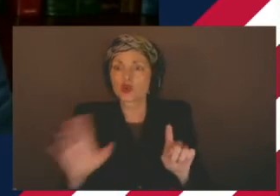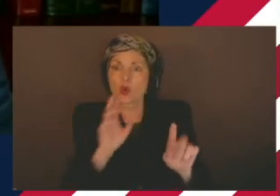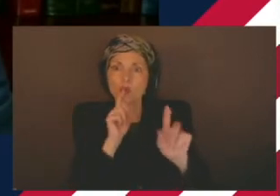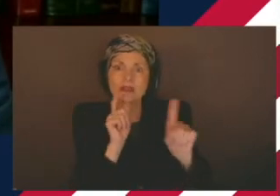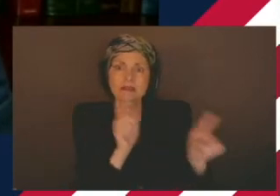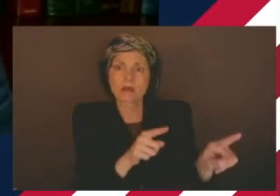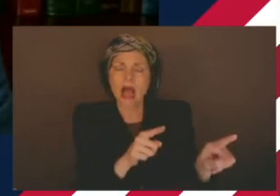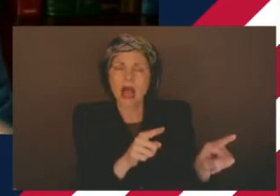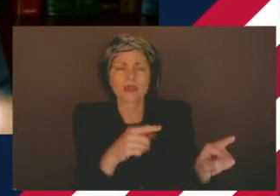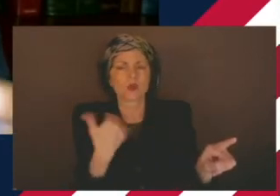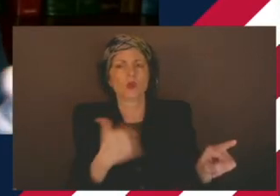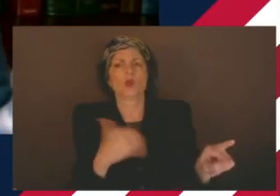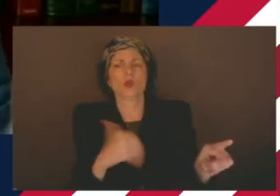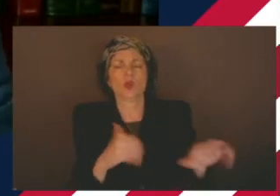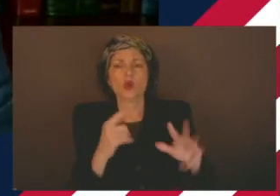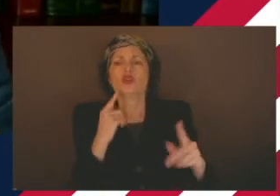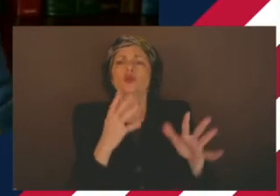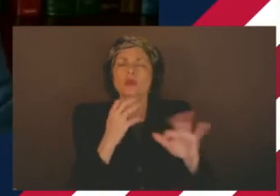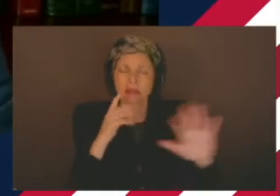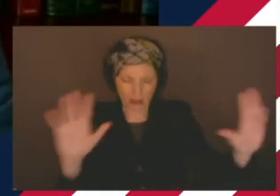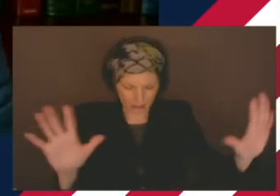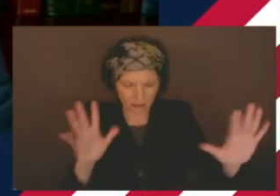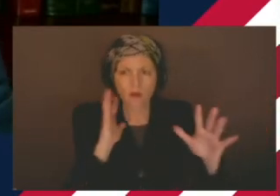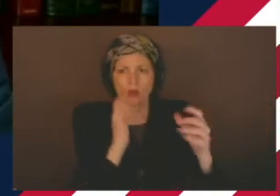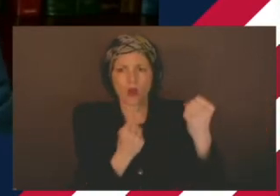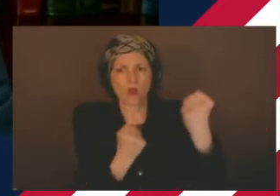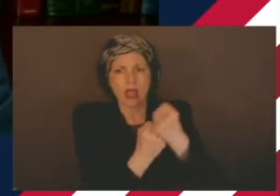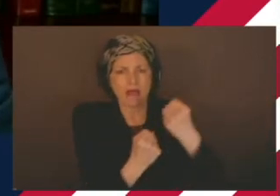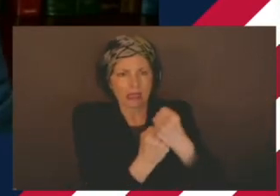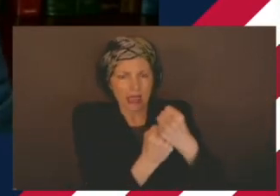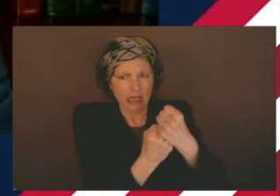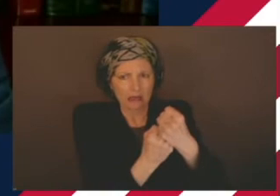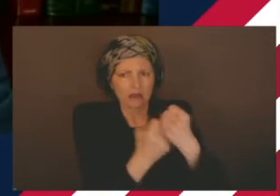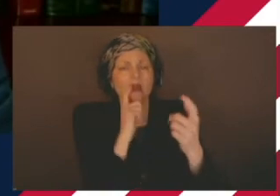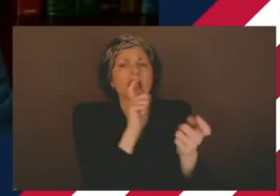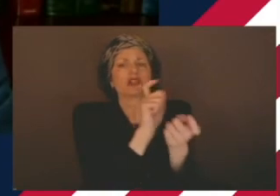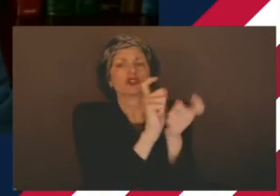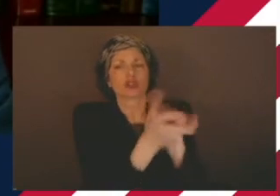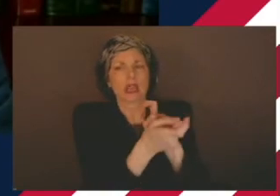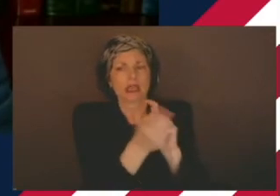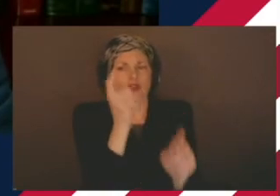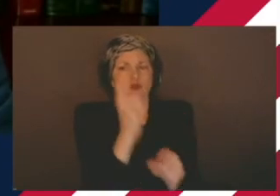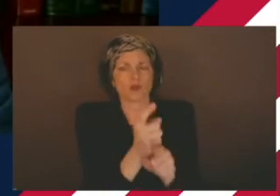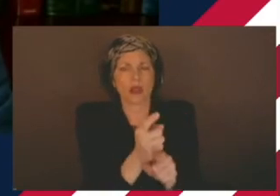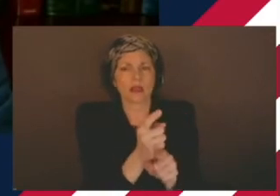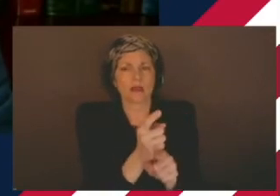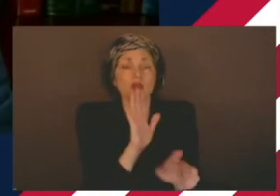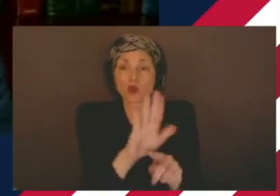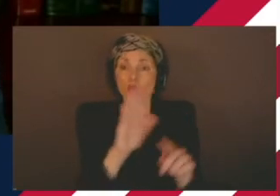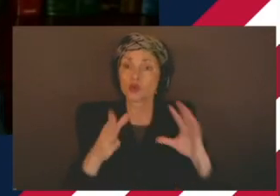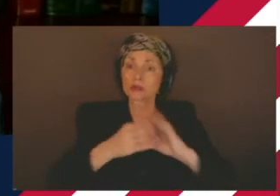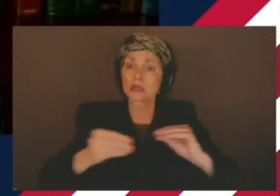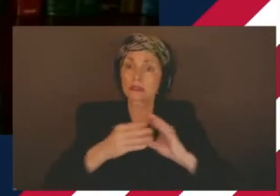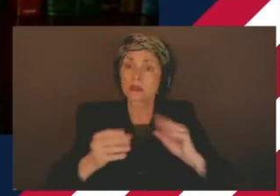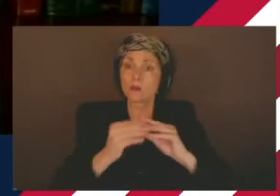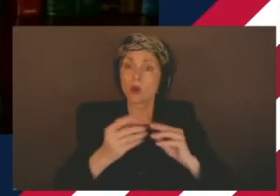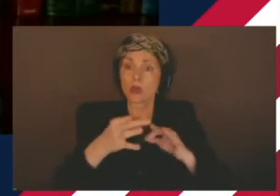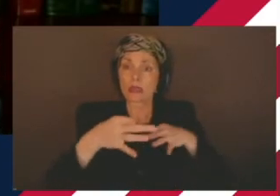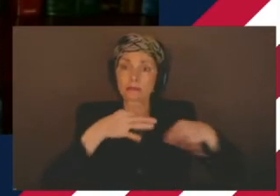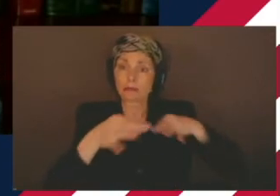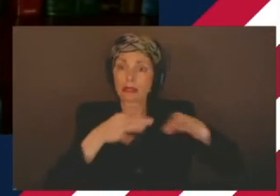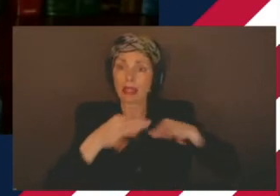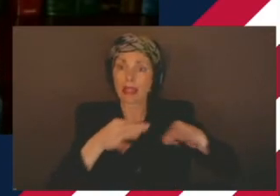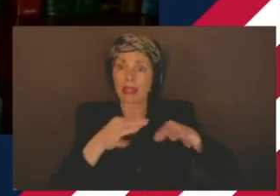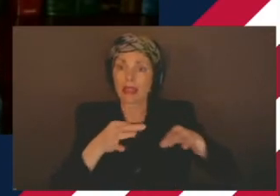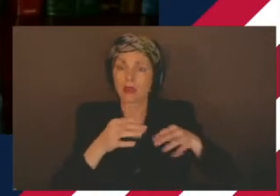advocate, and change. Your testimony talks about the things that we need to do to change. And I'll just,